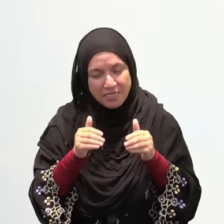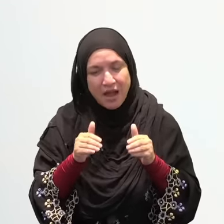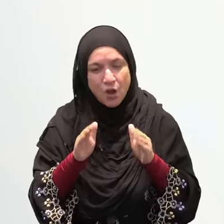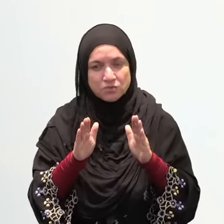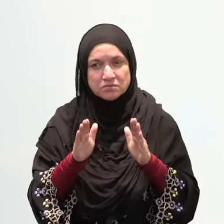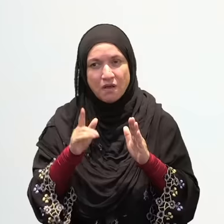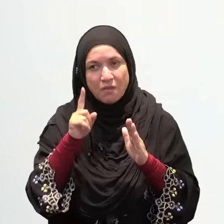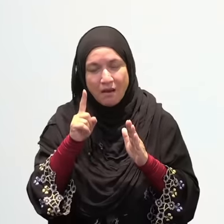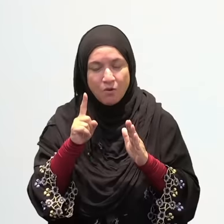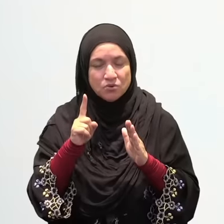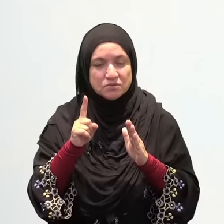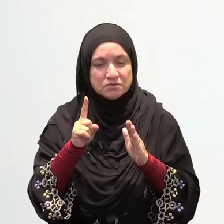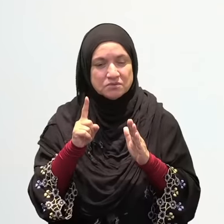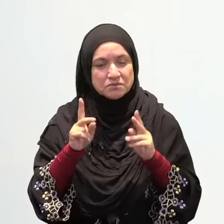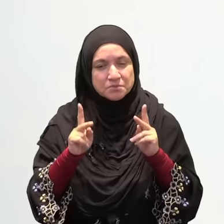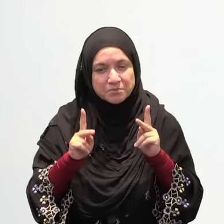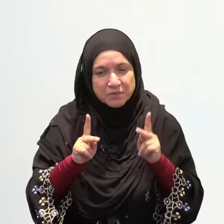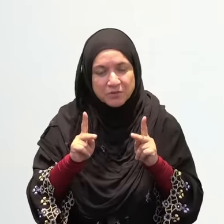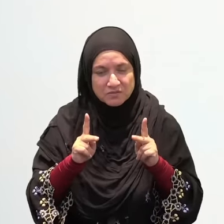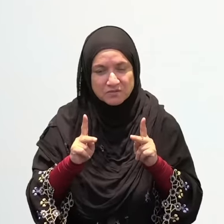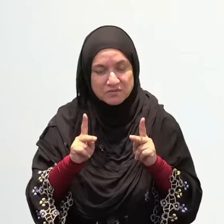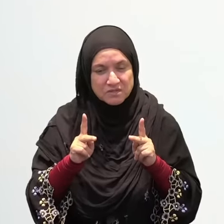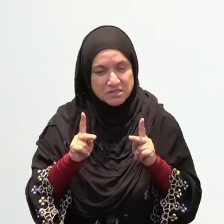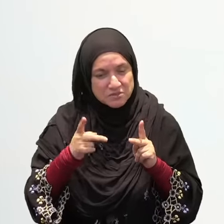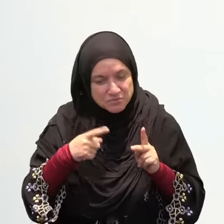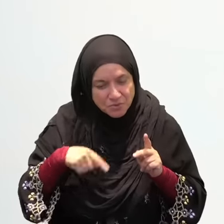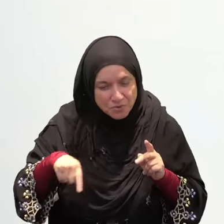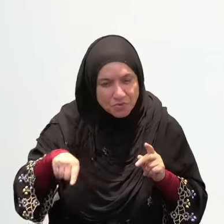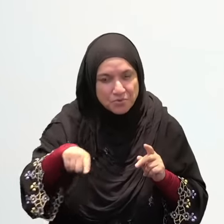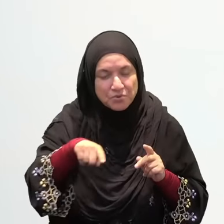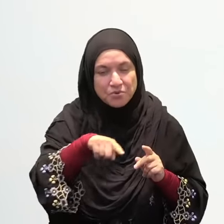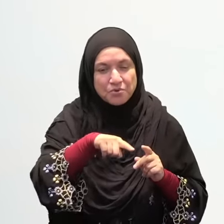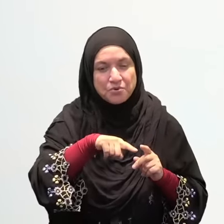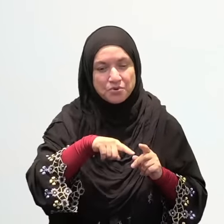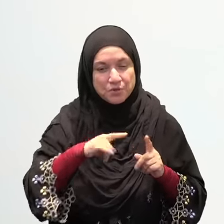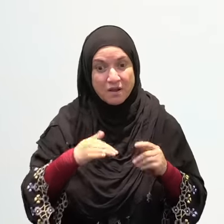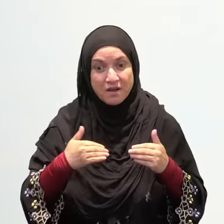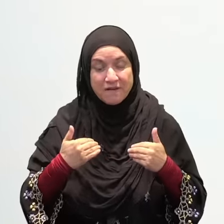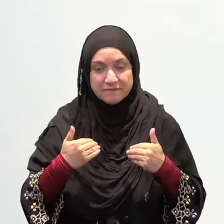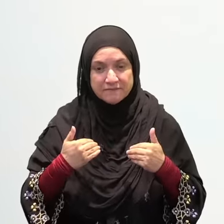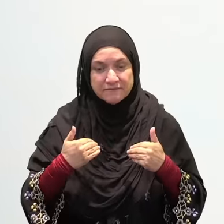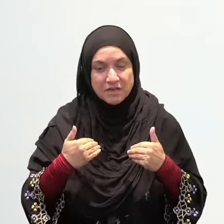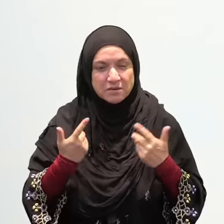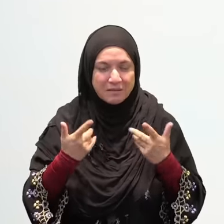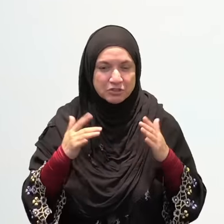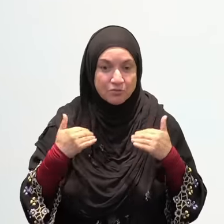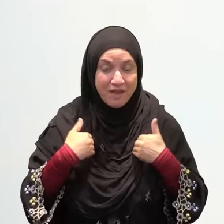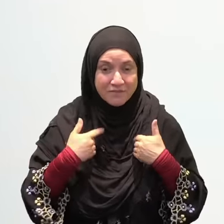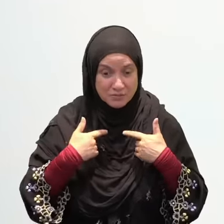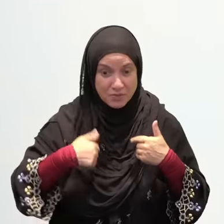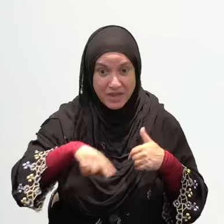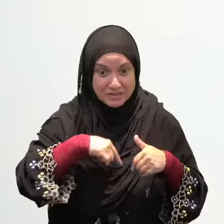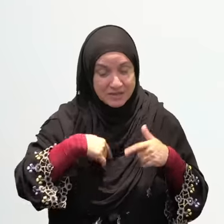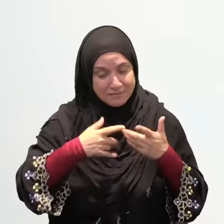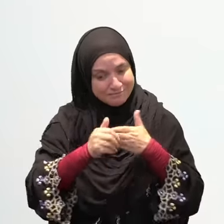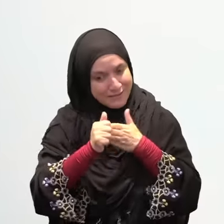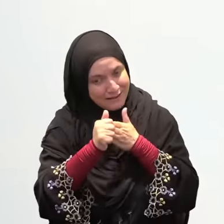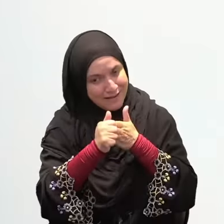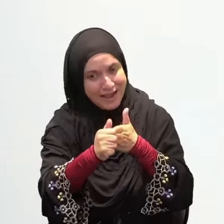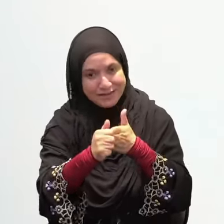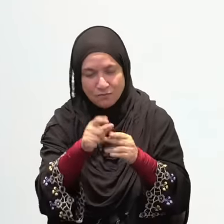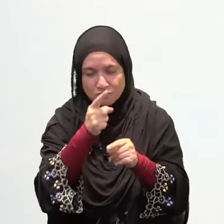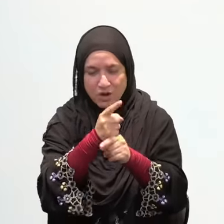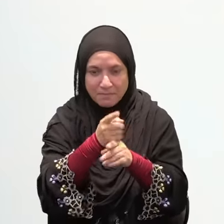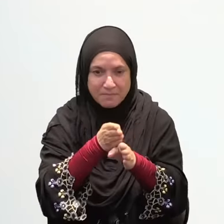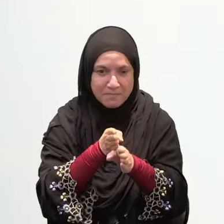al-Islam and to all that it comes with in a way that will grow, inshallah ta'ala, all of us closer towards him, and in a way that will give us safety in